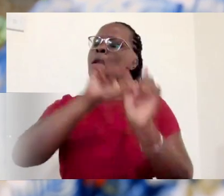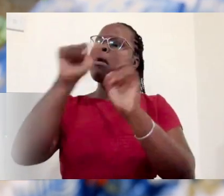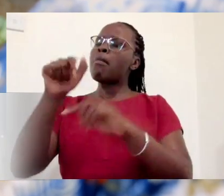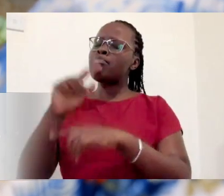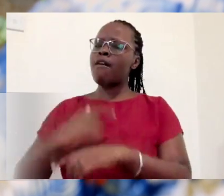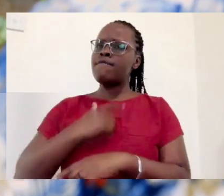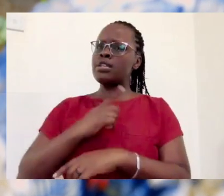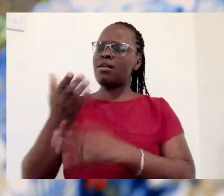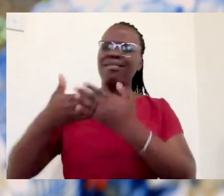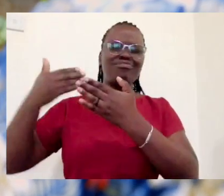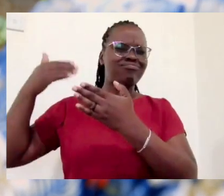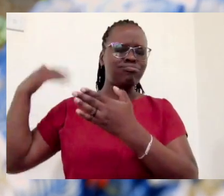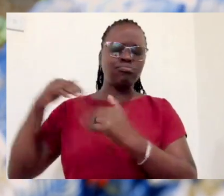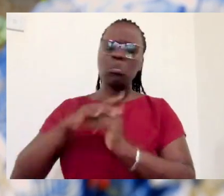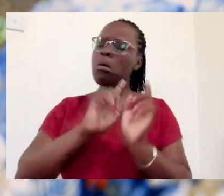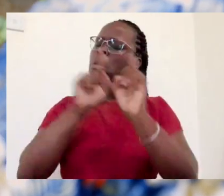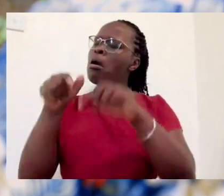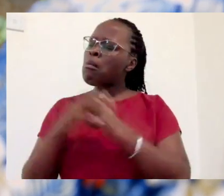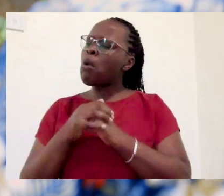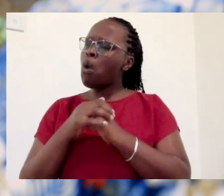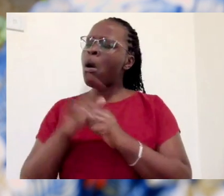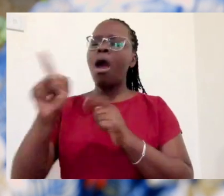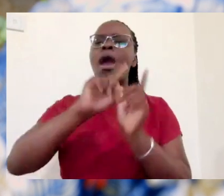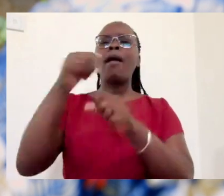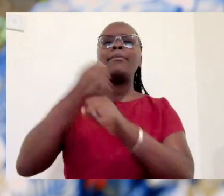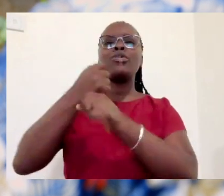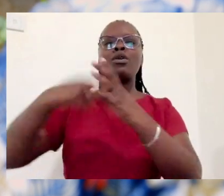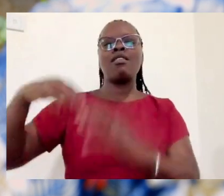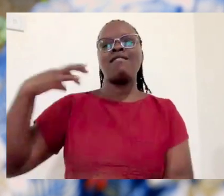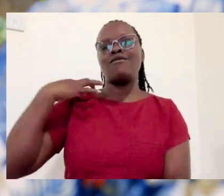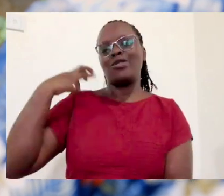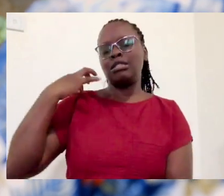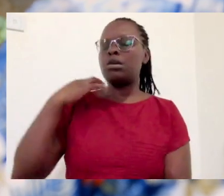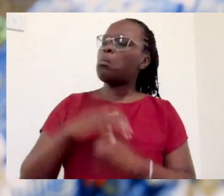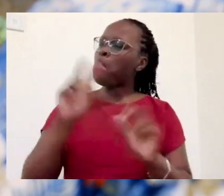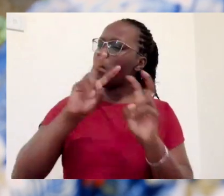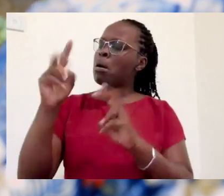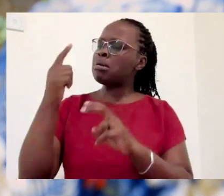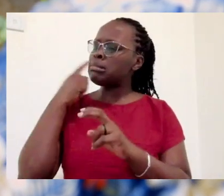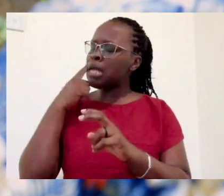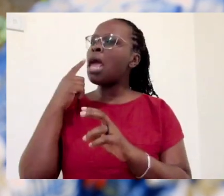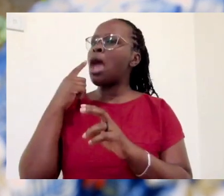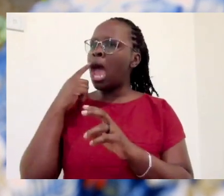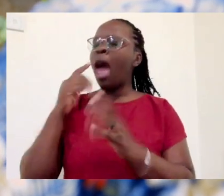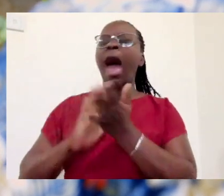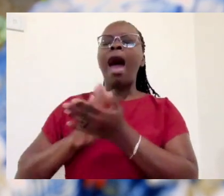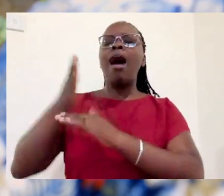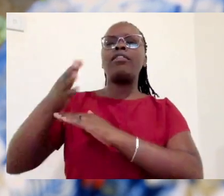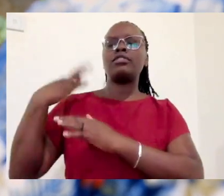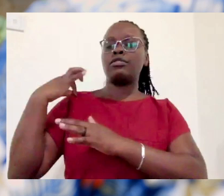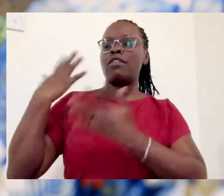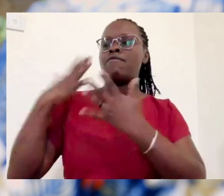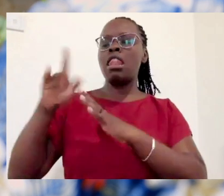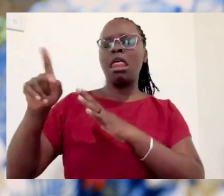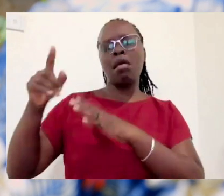here in Kilifi County. While doing her volunteership, she started supporting two